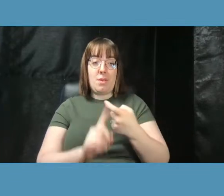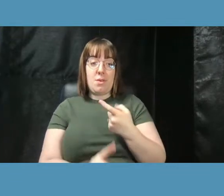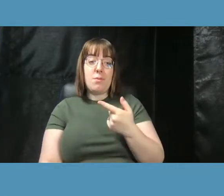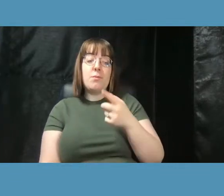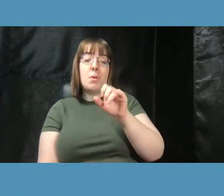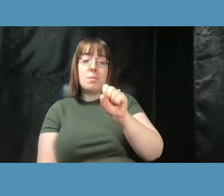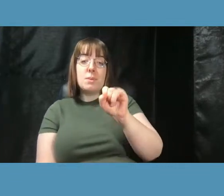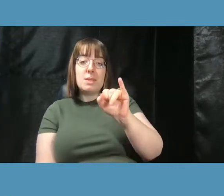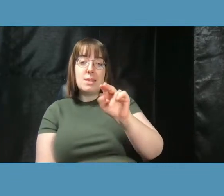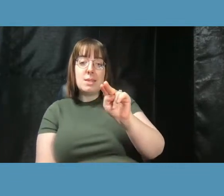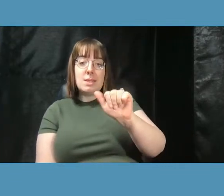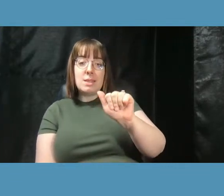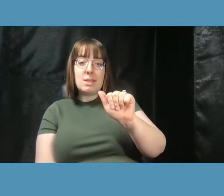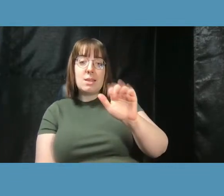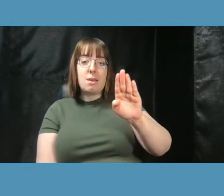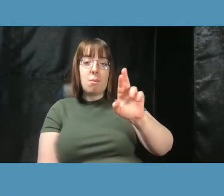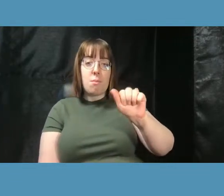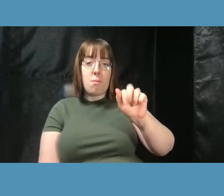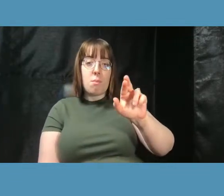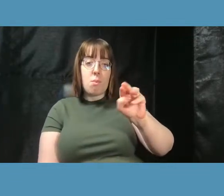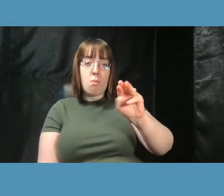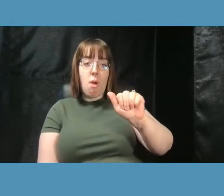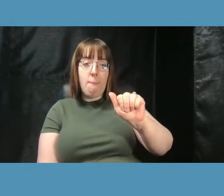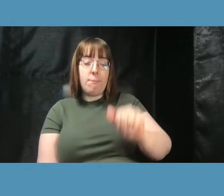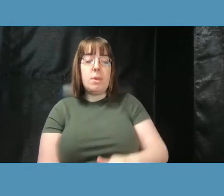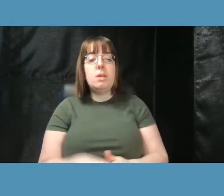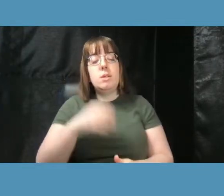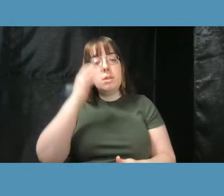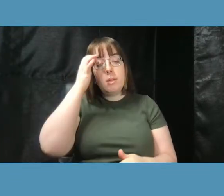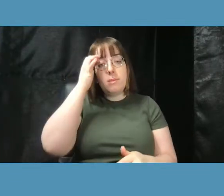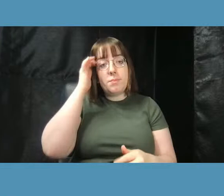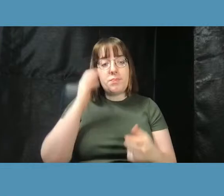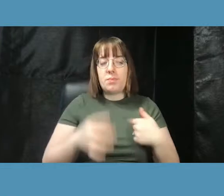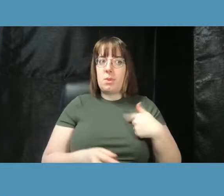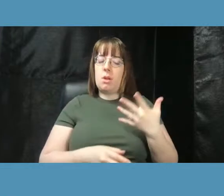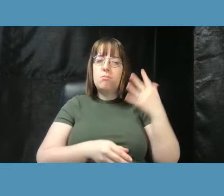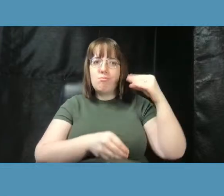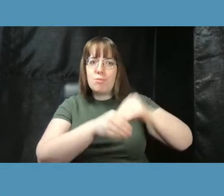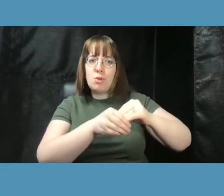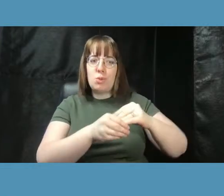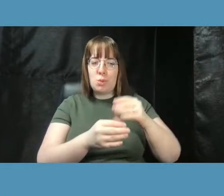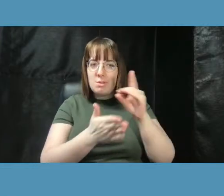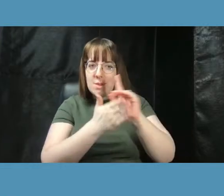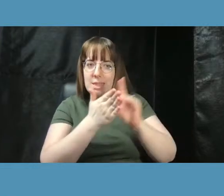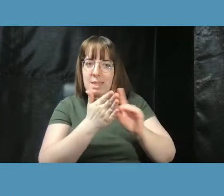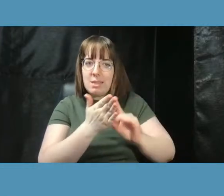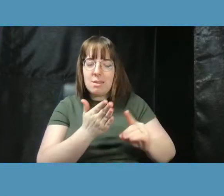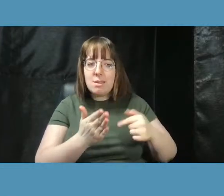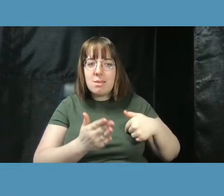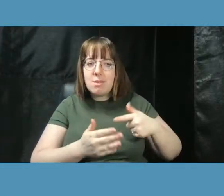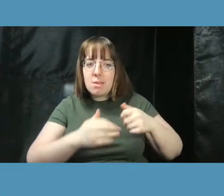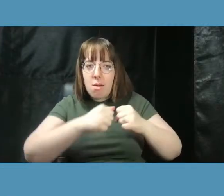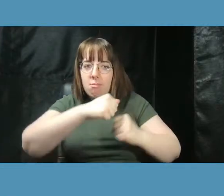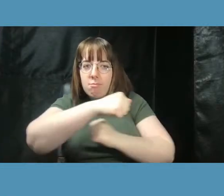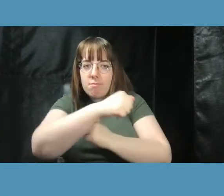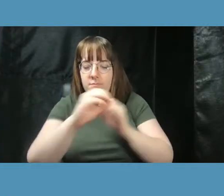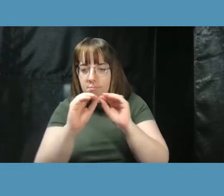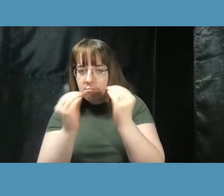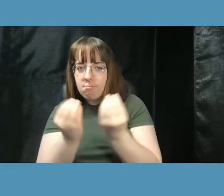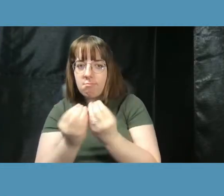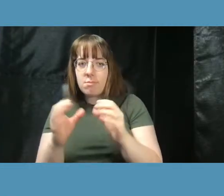who is president of Prime Access Consulting, which is an inclusive design firm. Sina is an accessibility